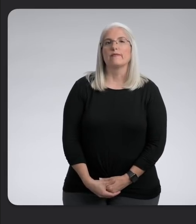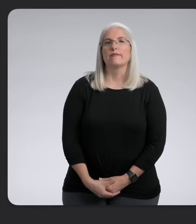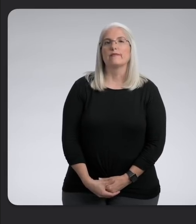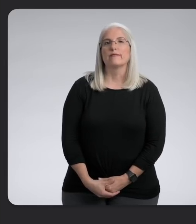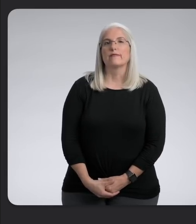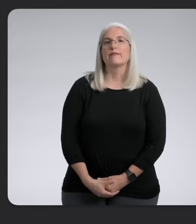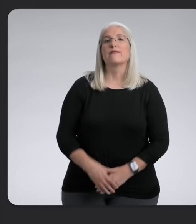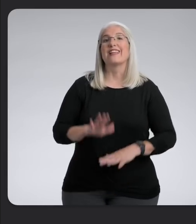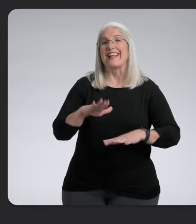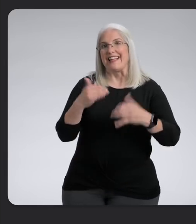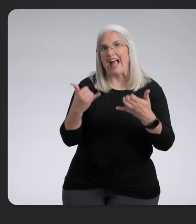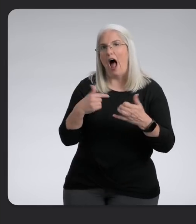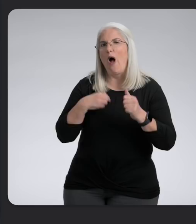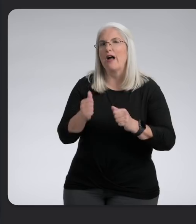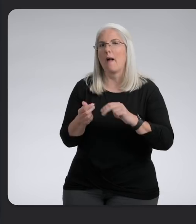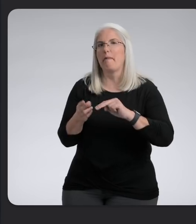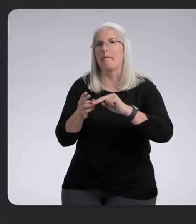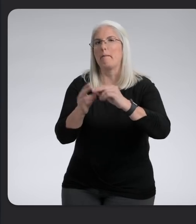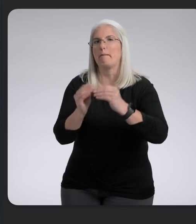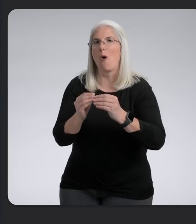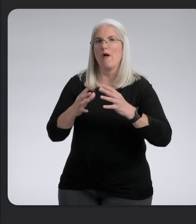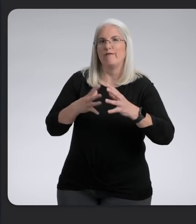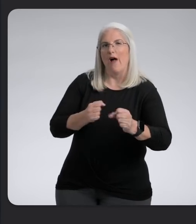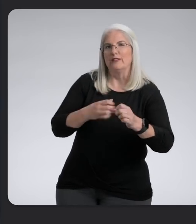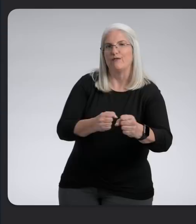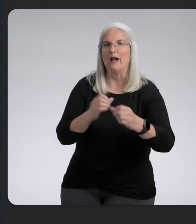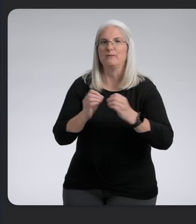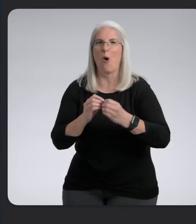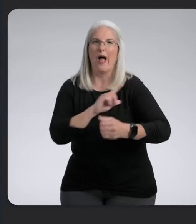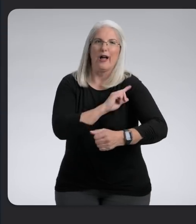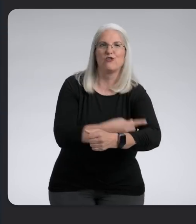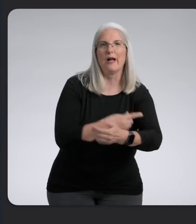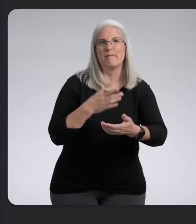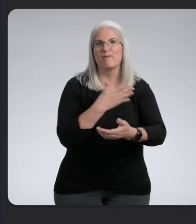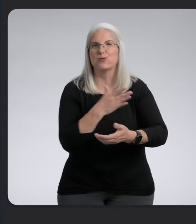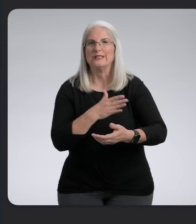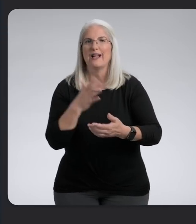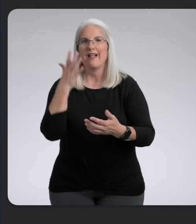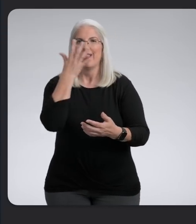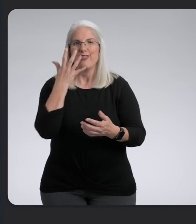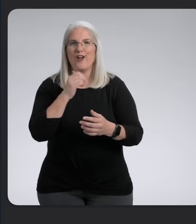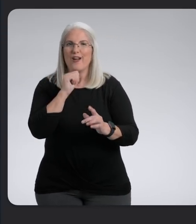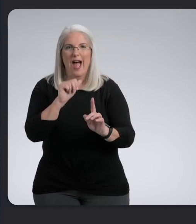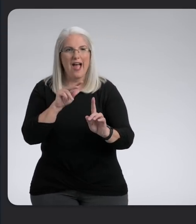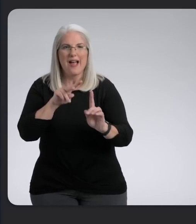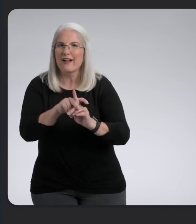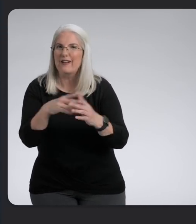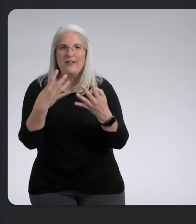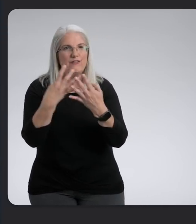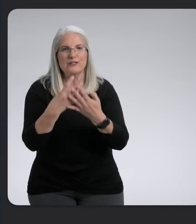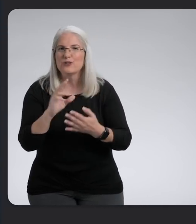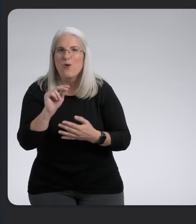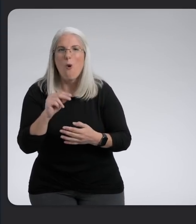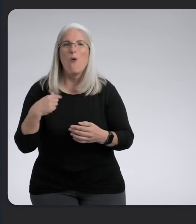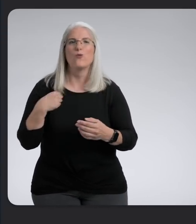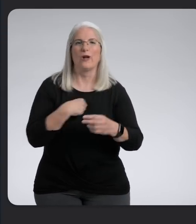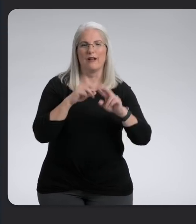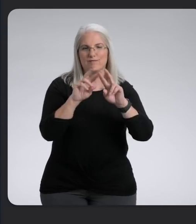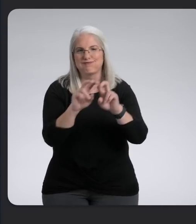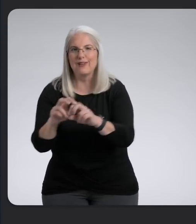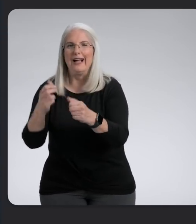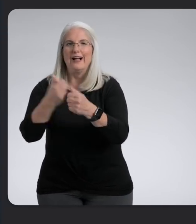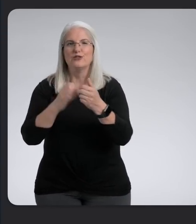faster song has a more energetic feel. And these looks aren't just filters. We analyze each photo and apply consistent color